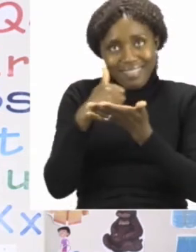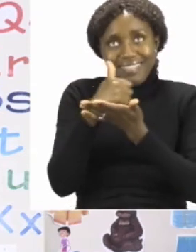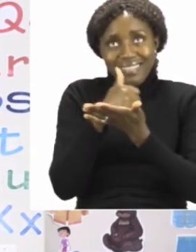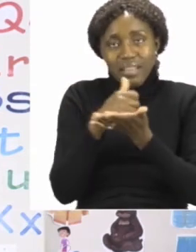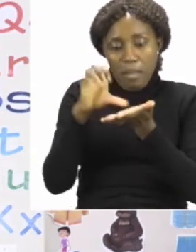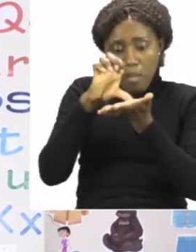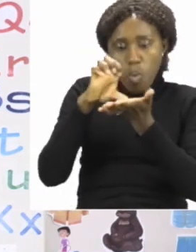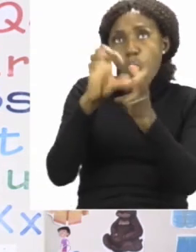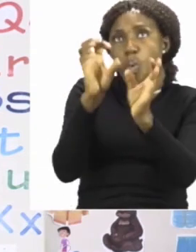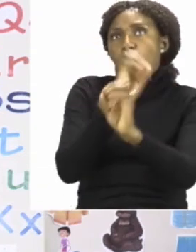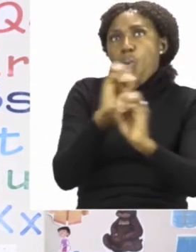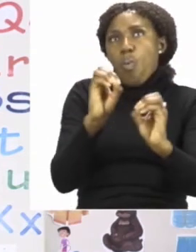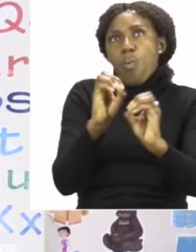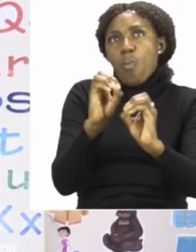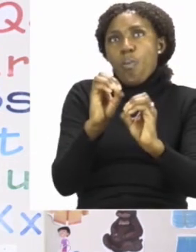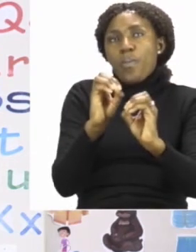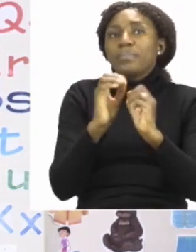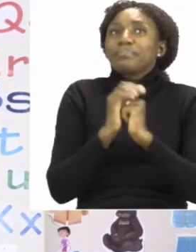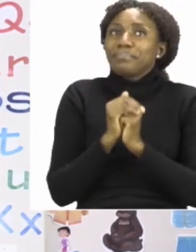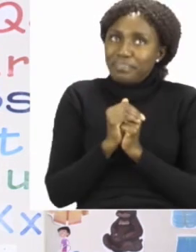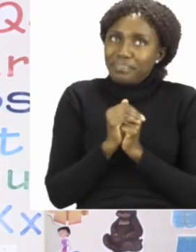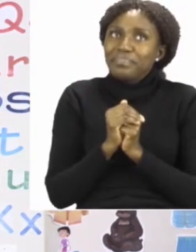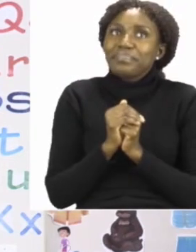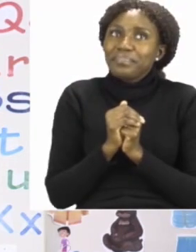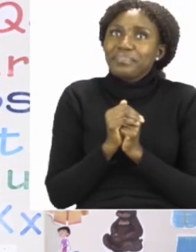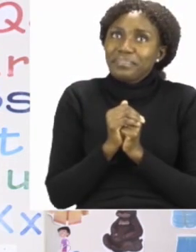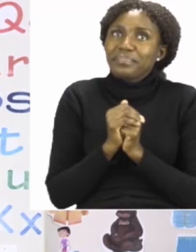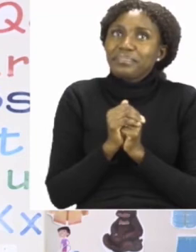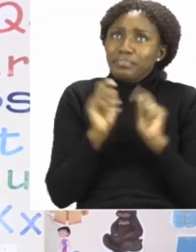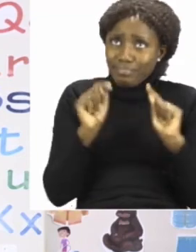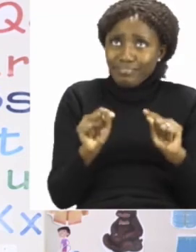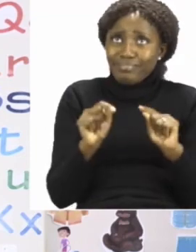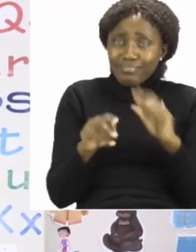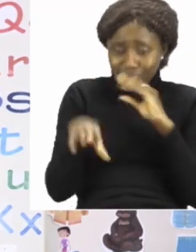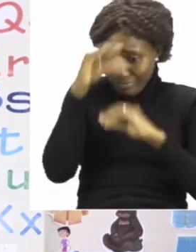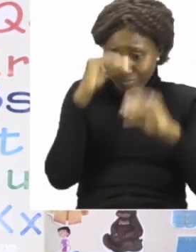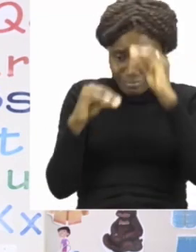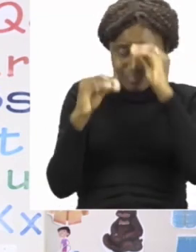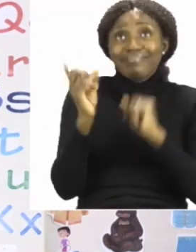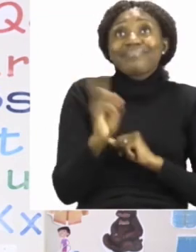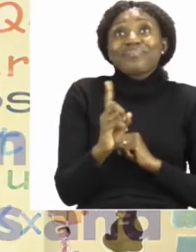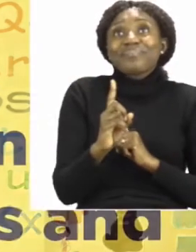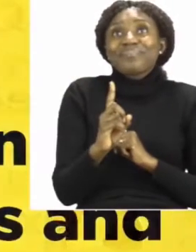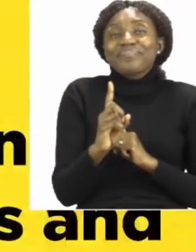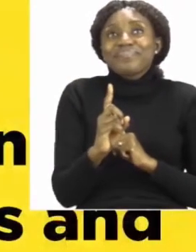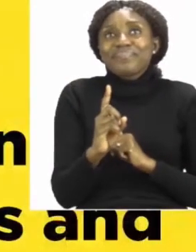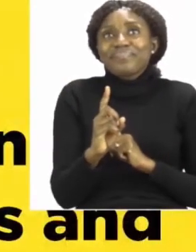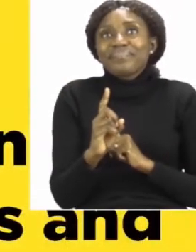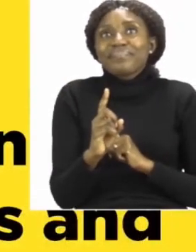the germs away let's quickly see what we are going to learn about today